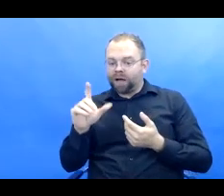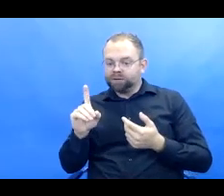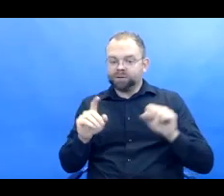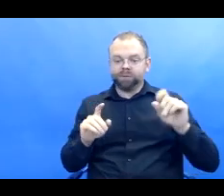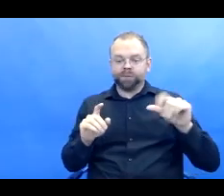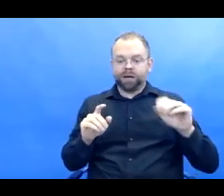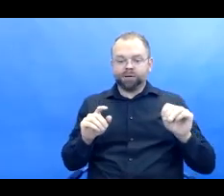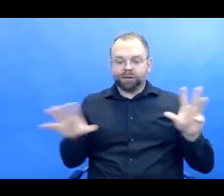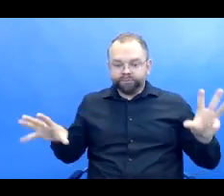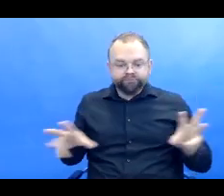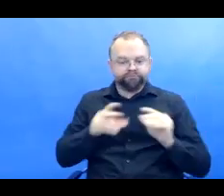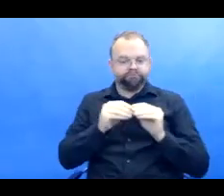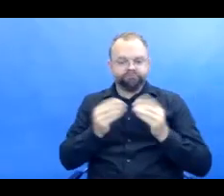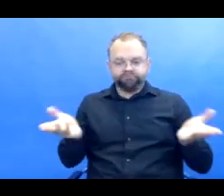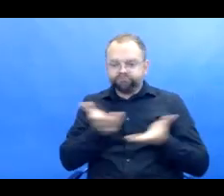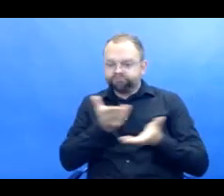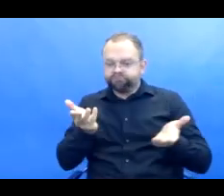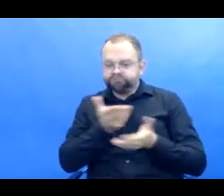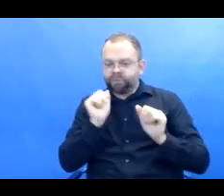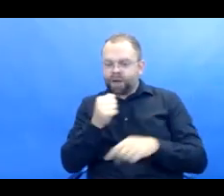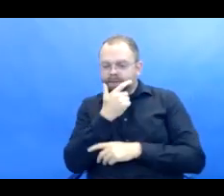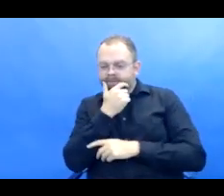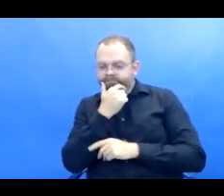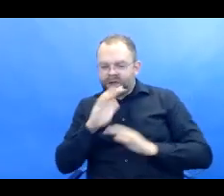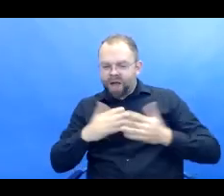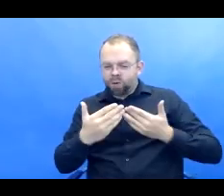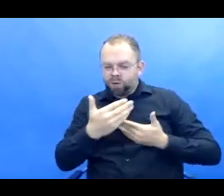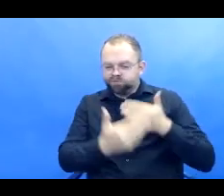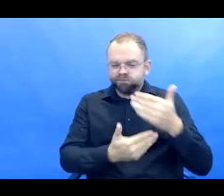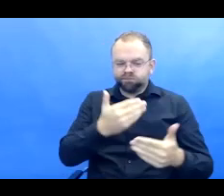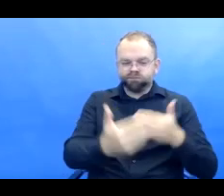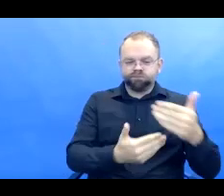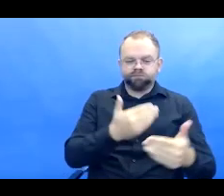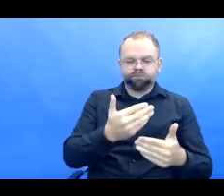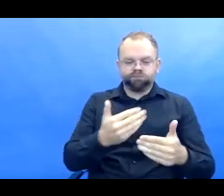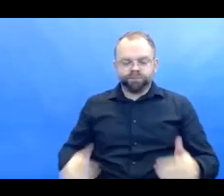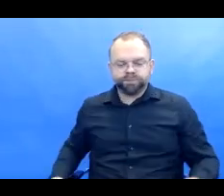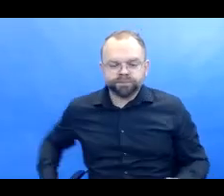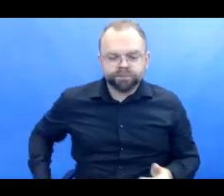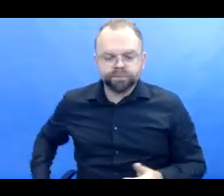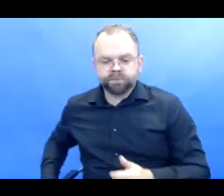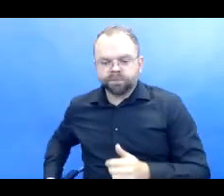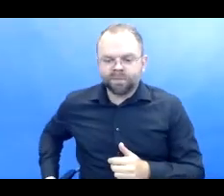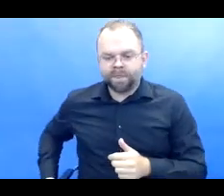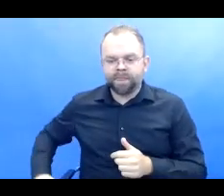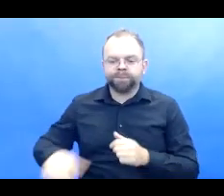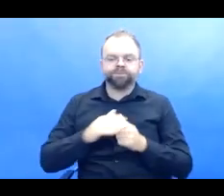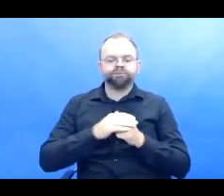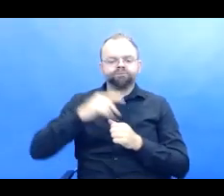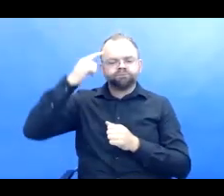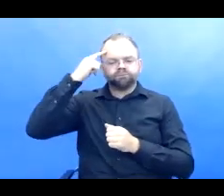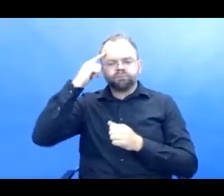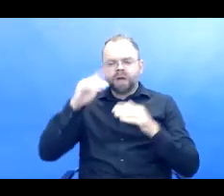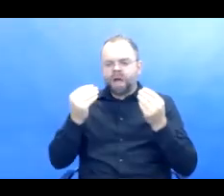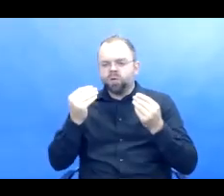particular initiative further? So I think I will leave it there, and that leaves us maybe an opportunity for some